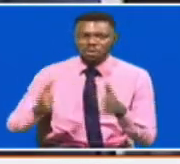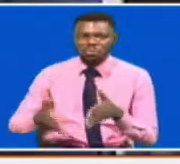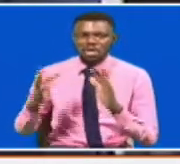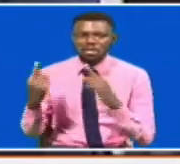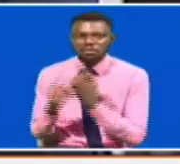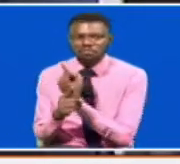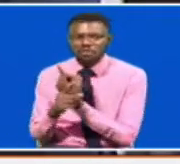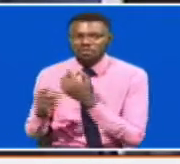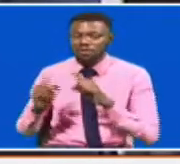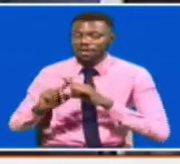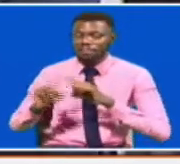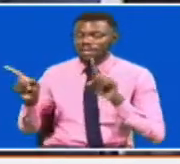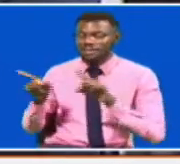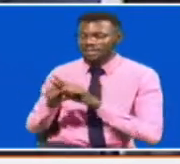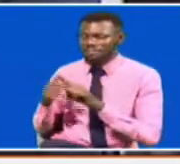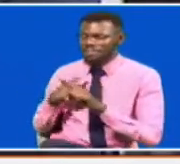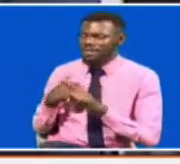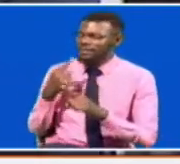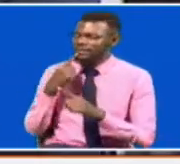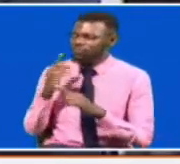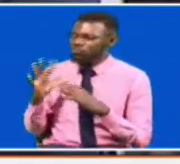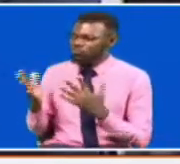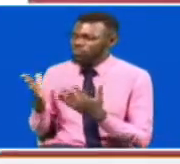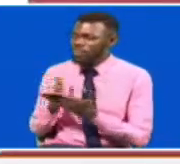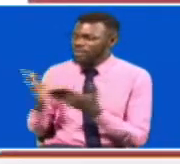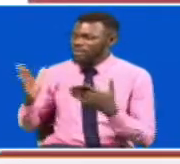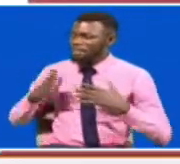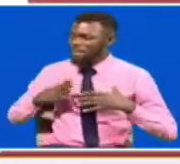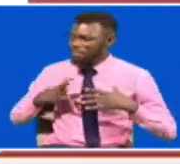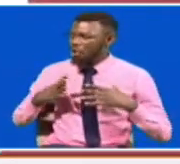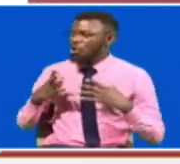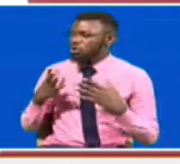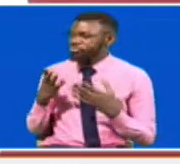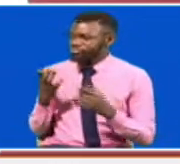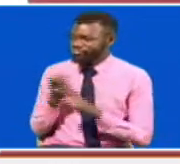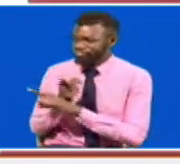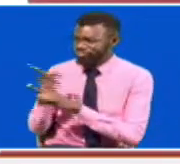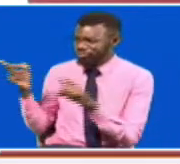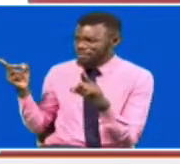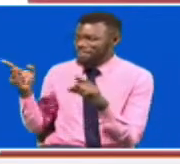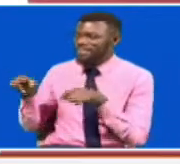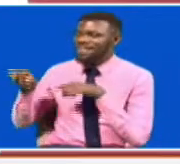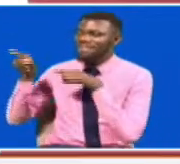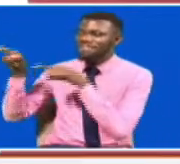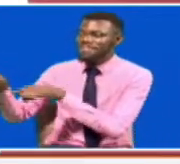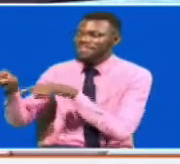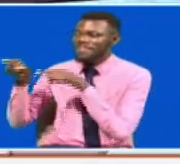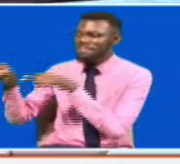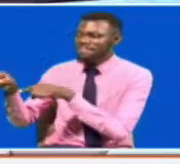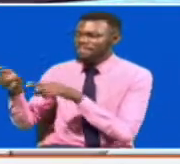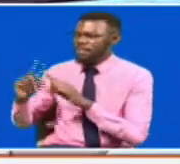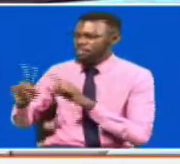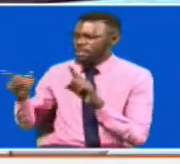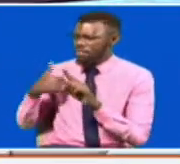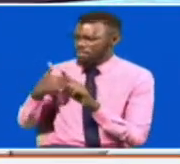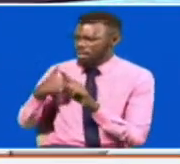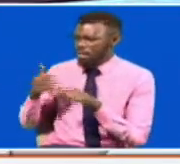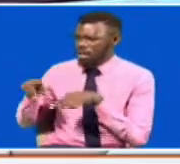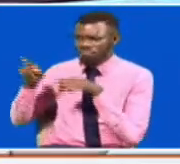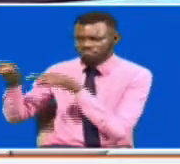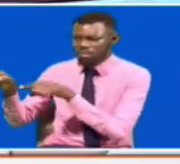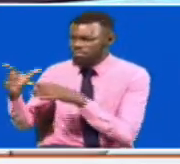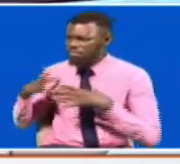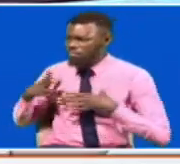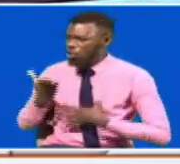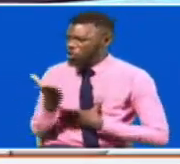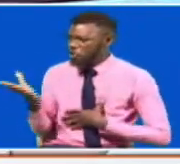I would say, you know, some of the people you have ascribed blame, I haven't necessarily ascribed blame to them.